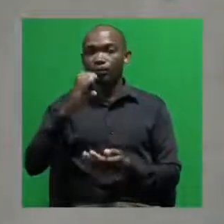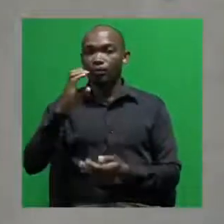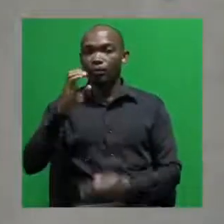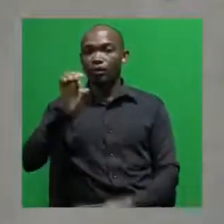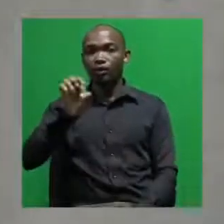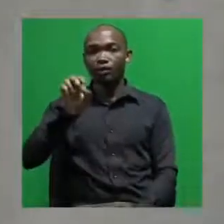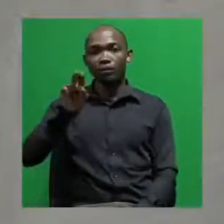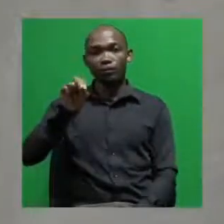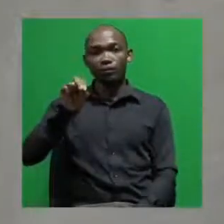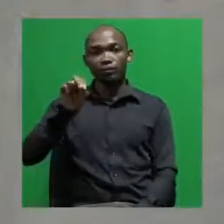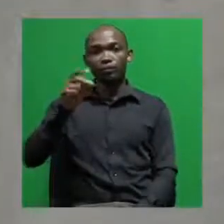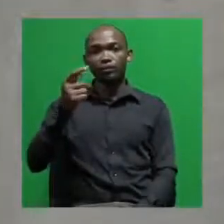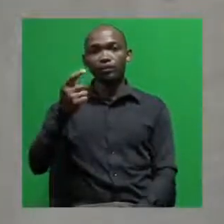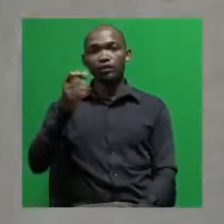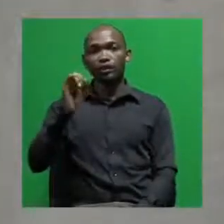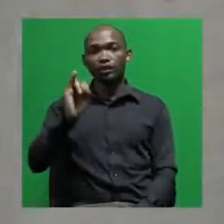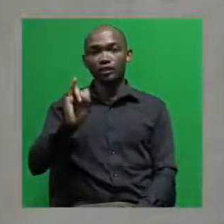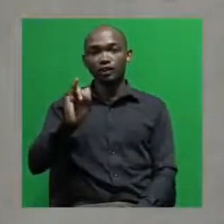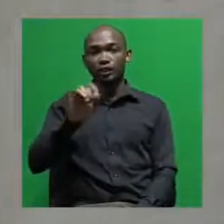centigrade.